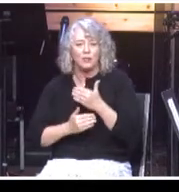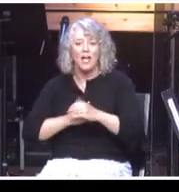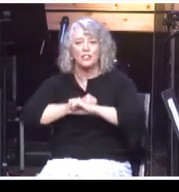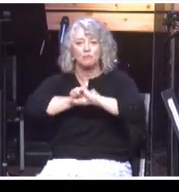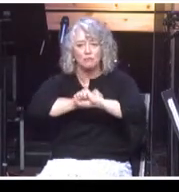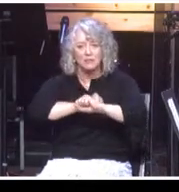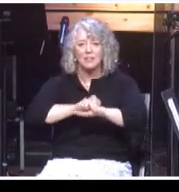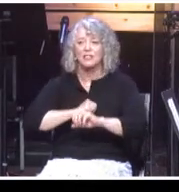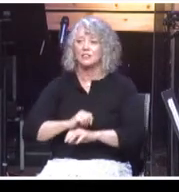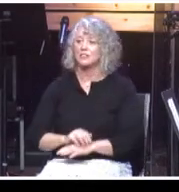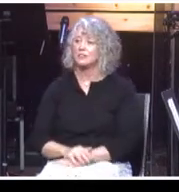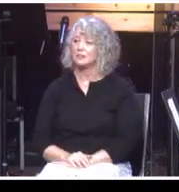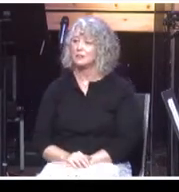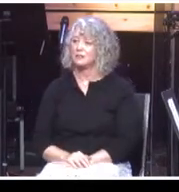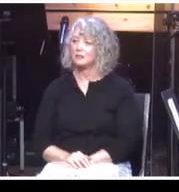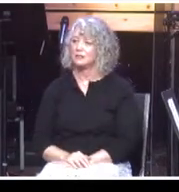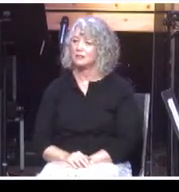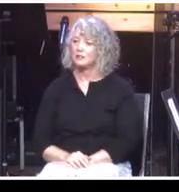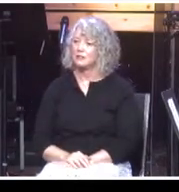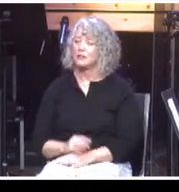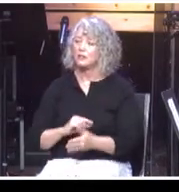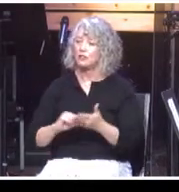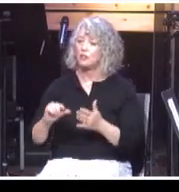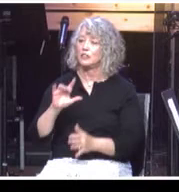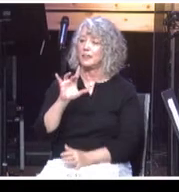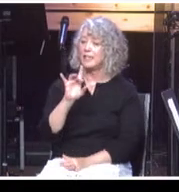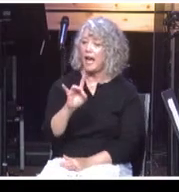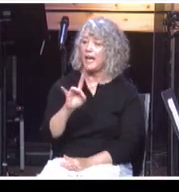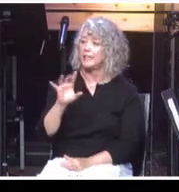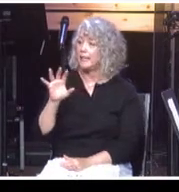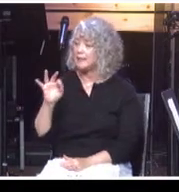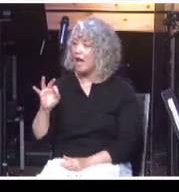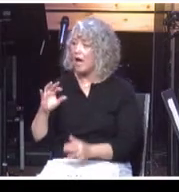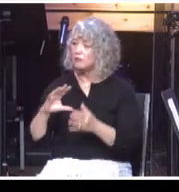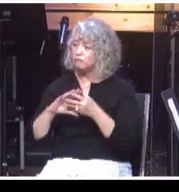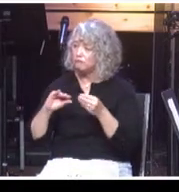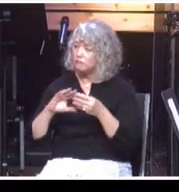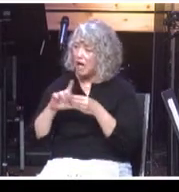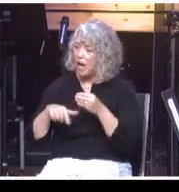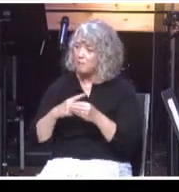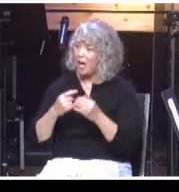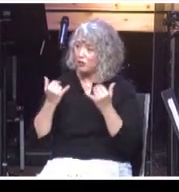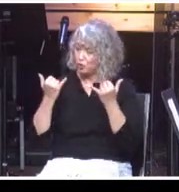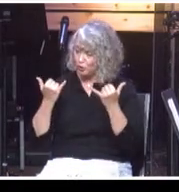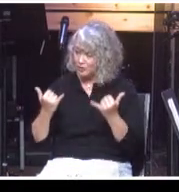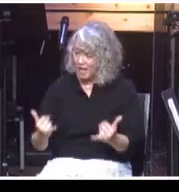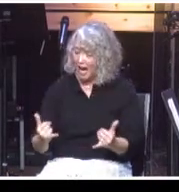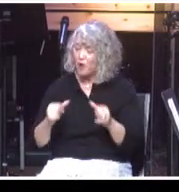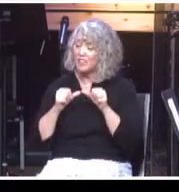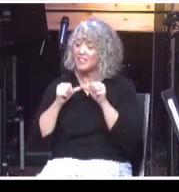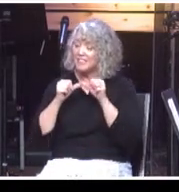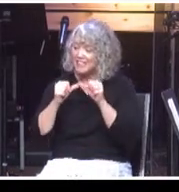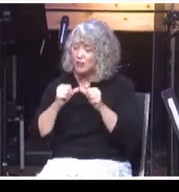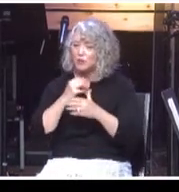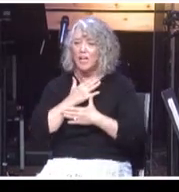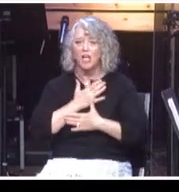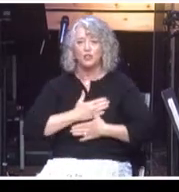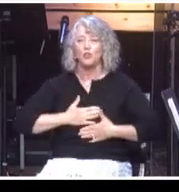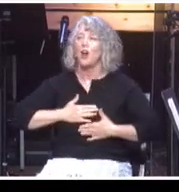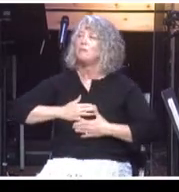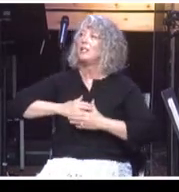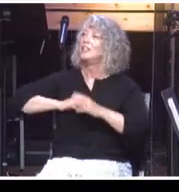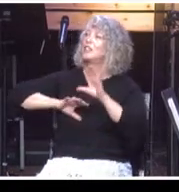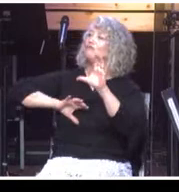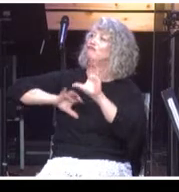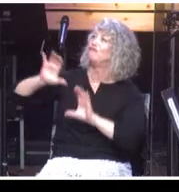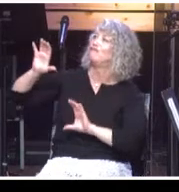In other words, these two verses, 8 and 9, describe a present and continuous enjoyment in fellowship with